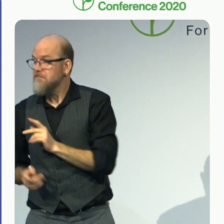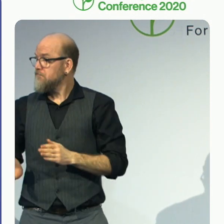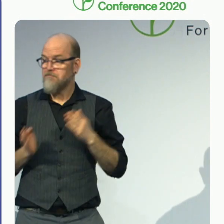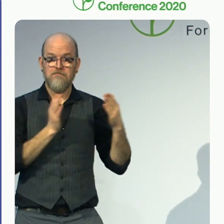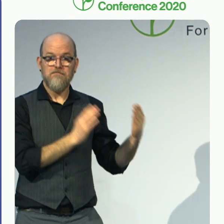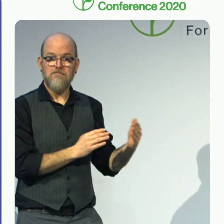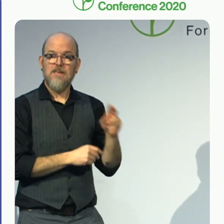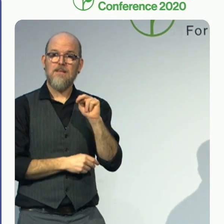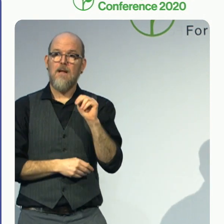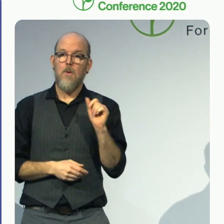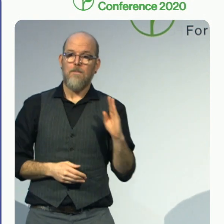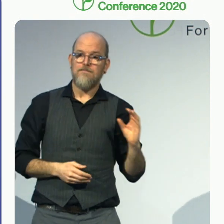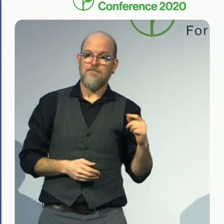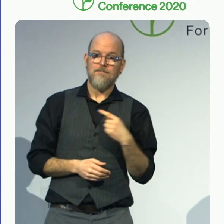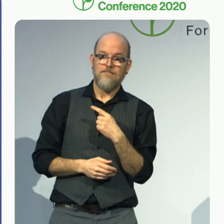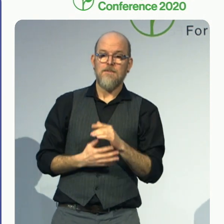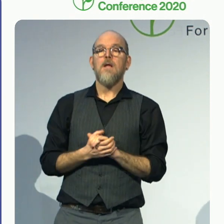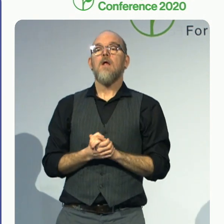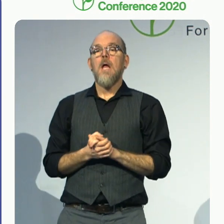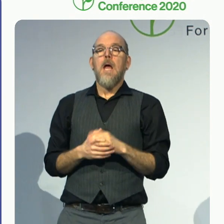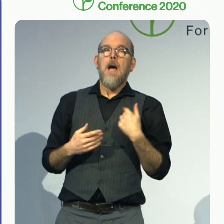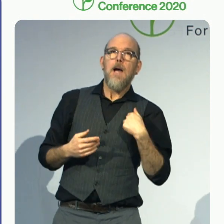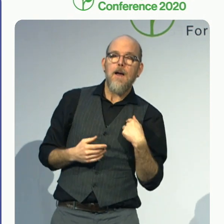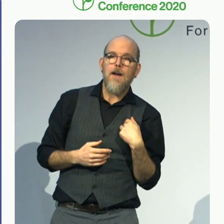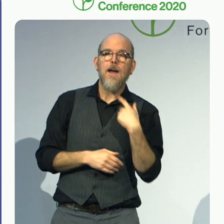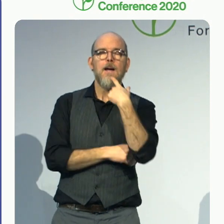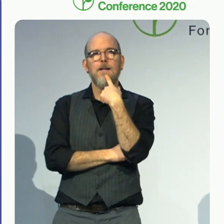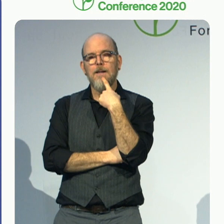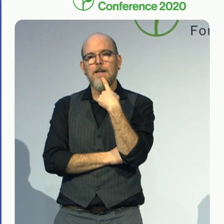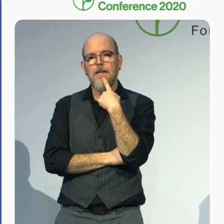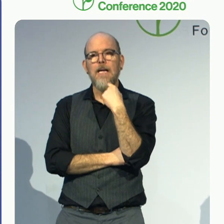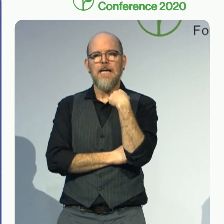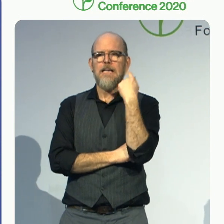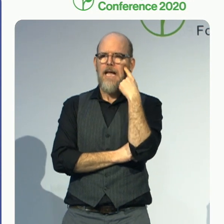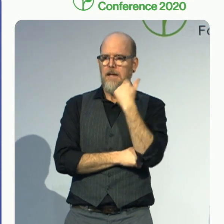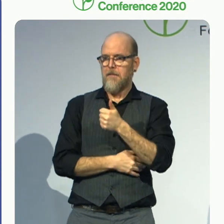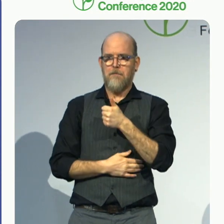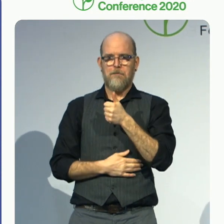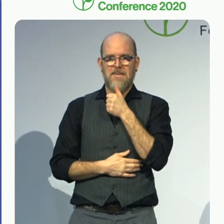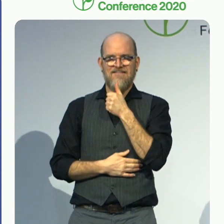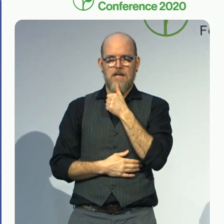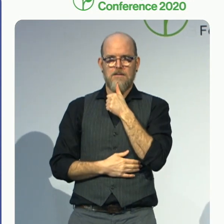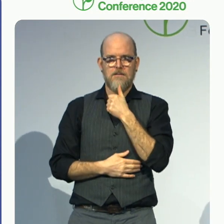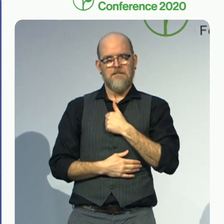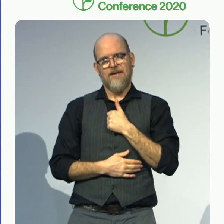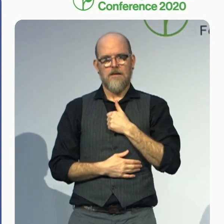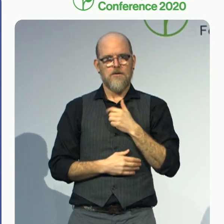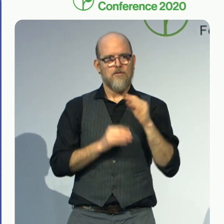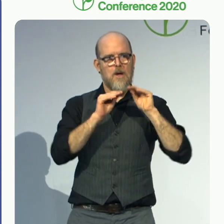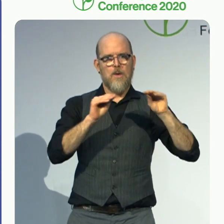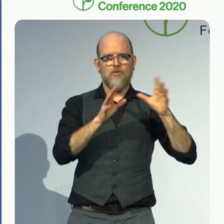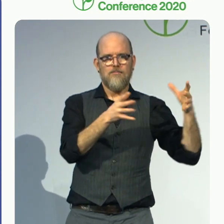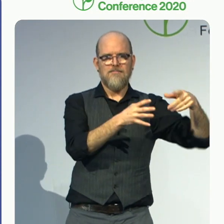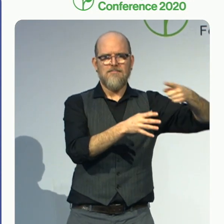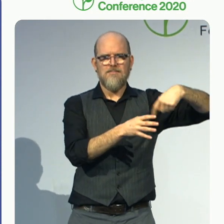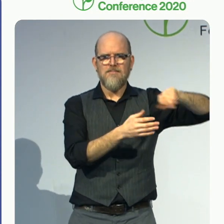now regard as premier education, right? If you're in private education, send your child to a Montessori school or a Waldorf school.